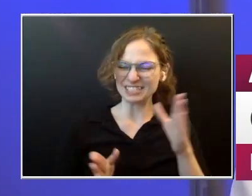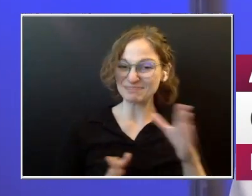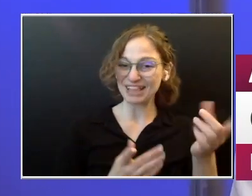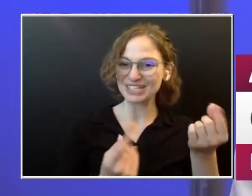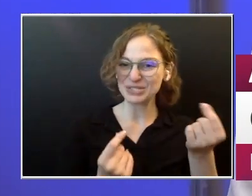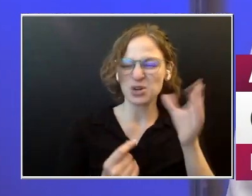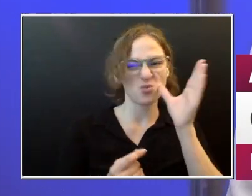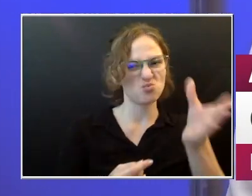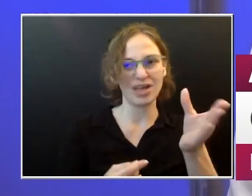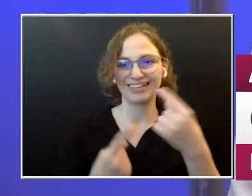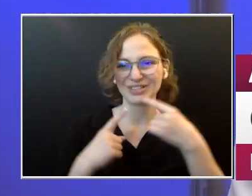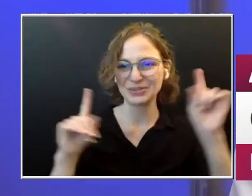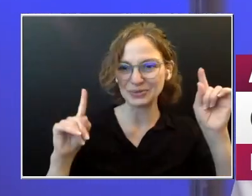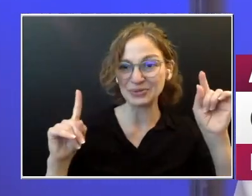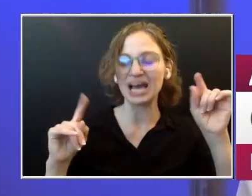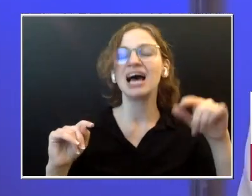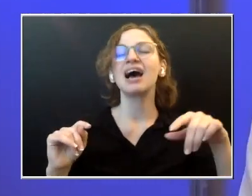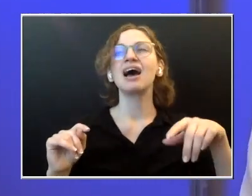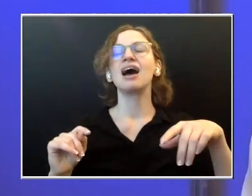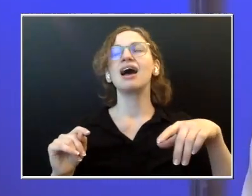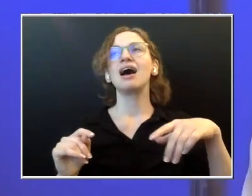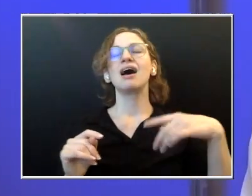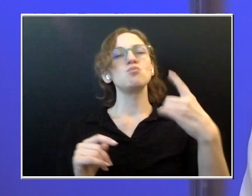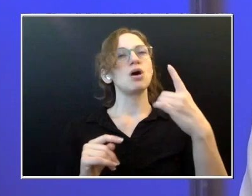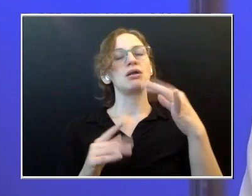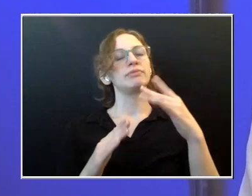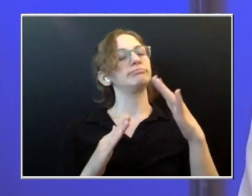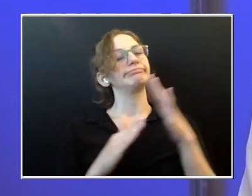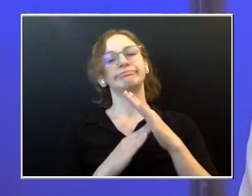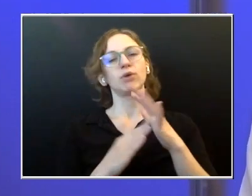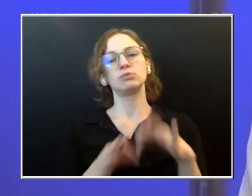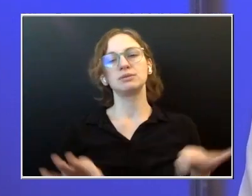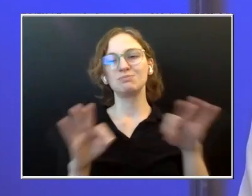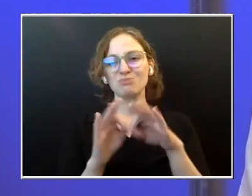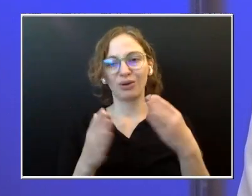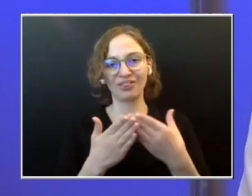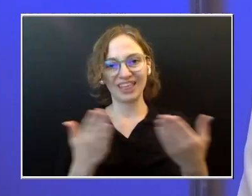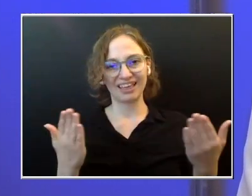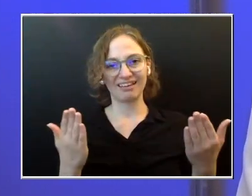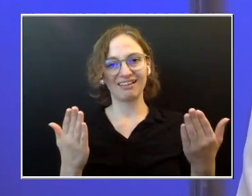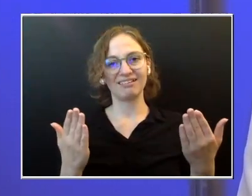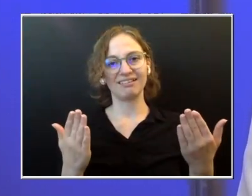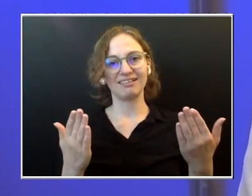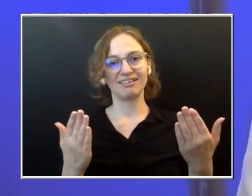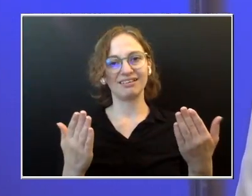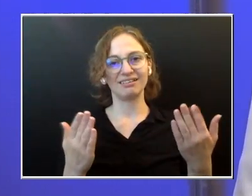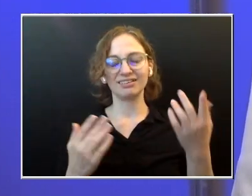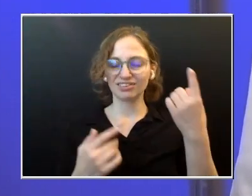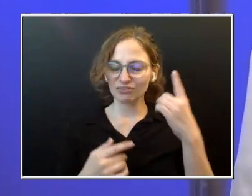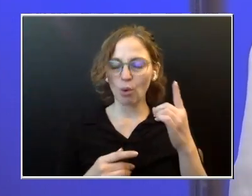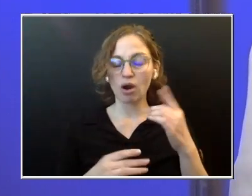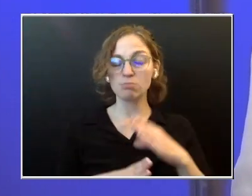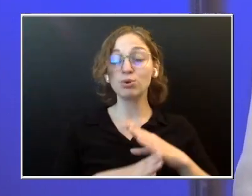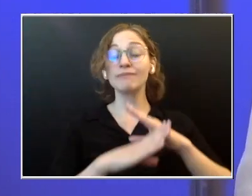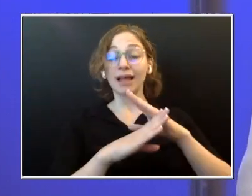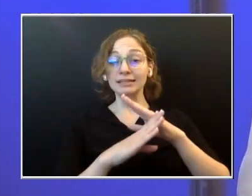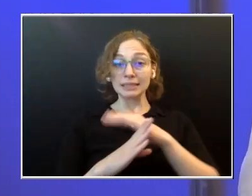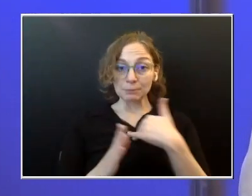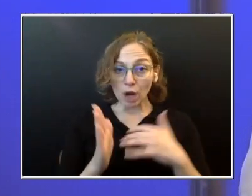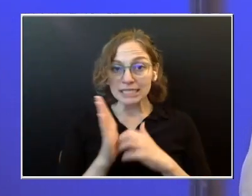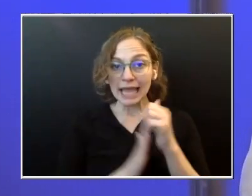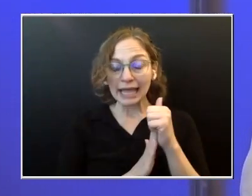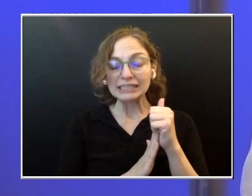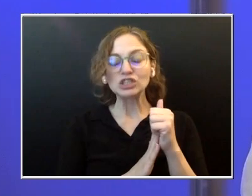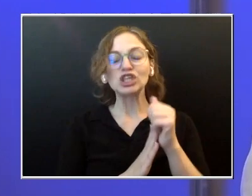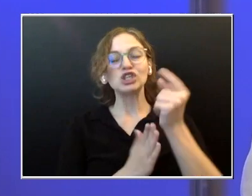of the most important things for breast cancer prevention, breast cancer treatment, and breast